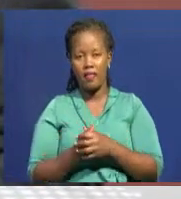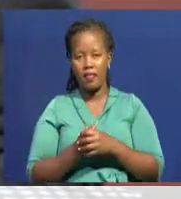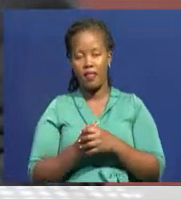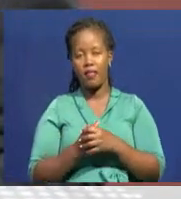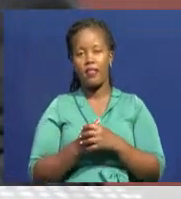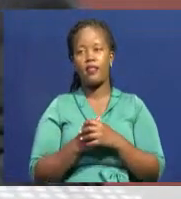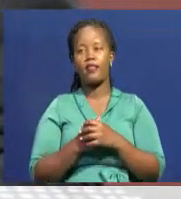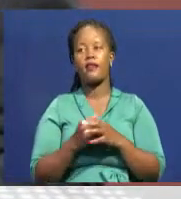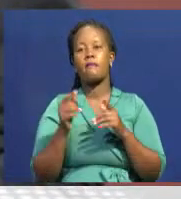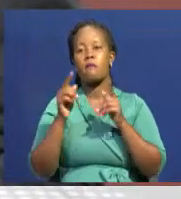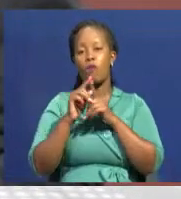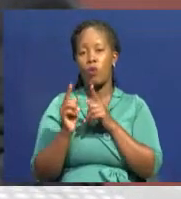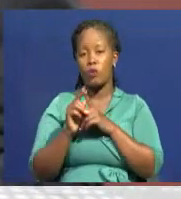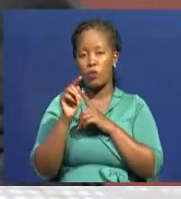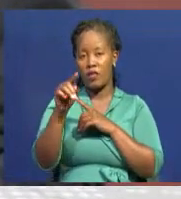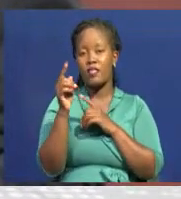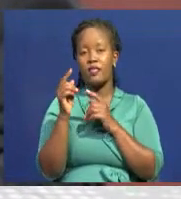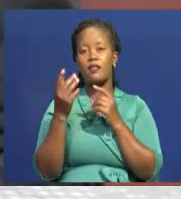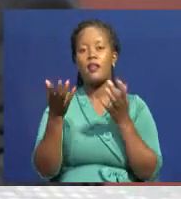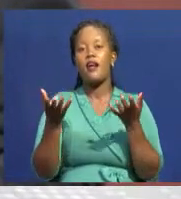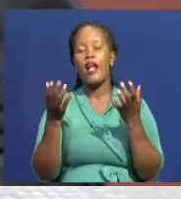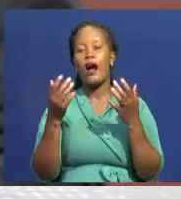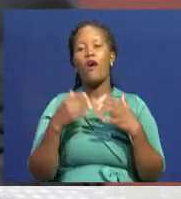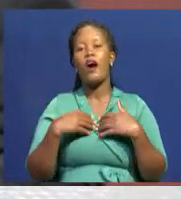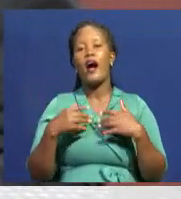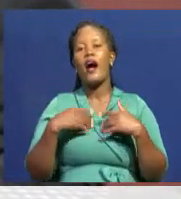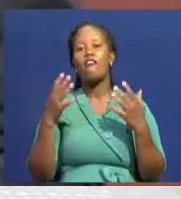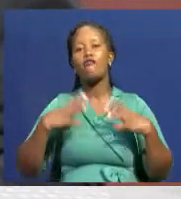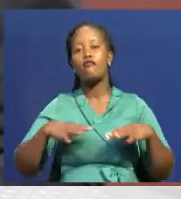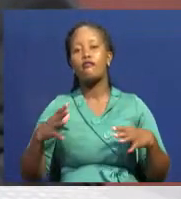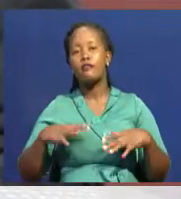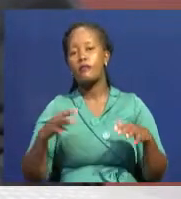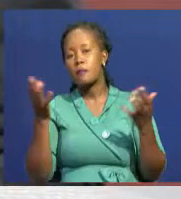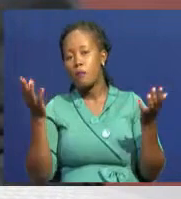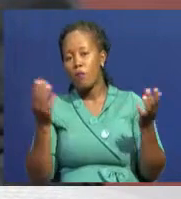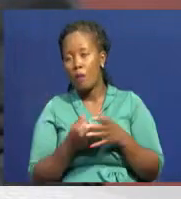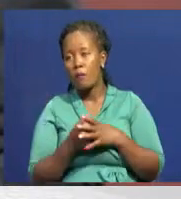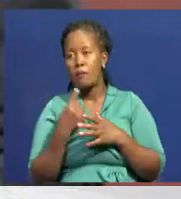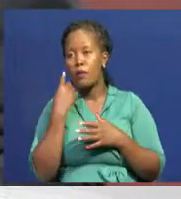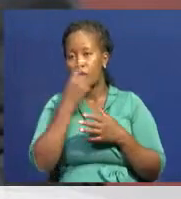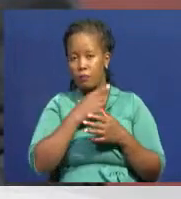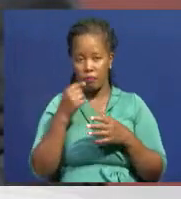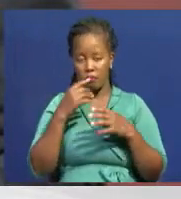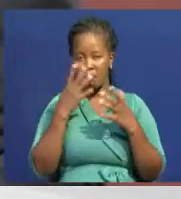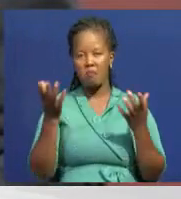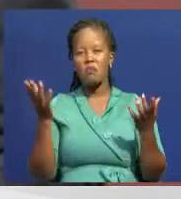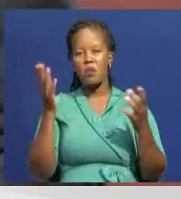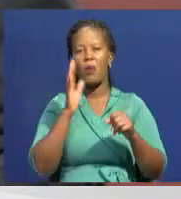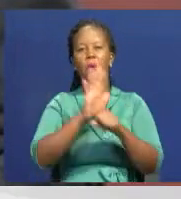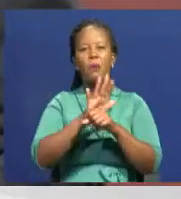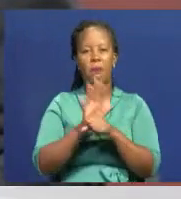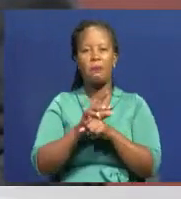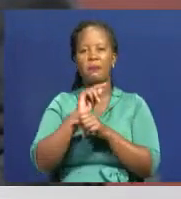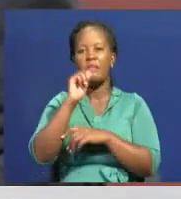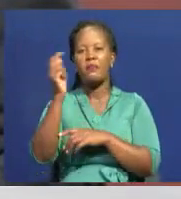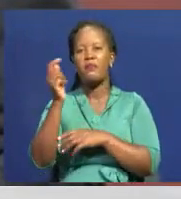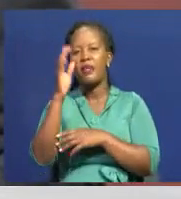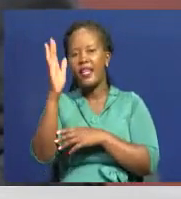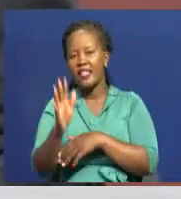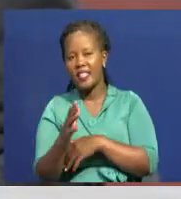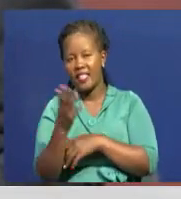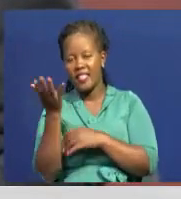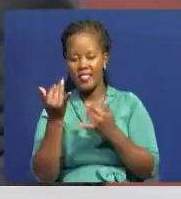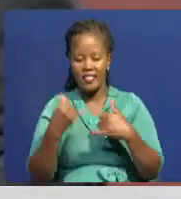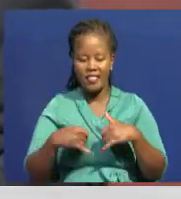This again now brings on the brokers. Now people who have been, you know, brokerage is something that Kenyans associate